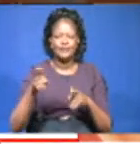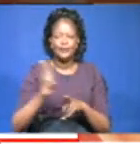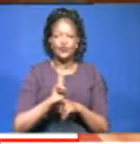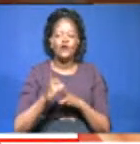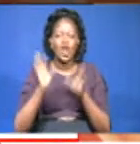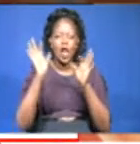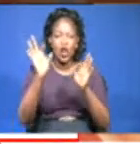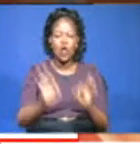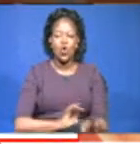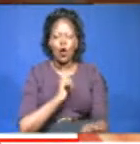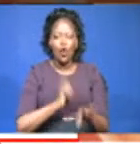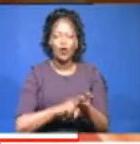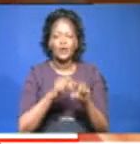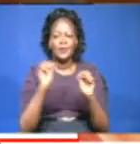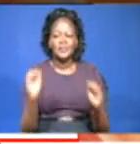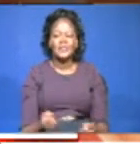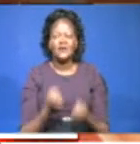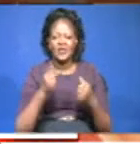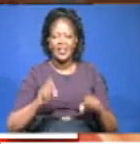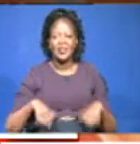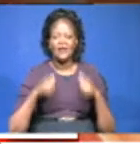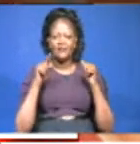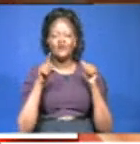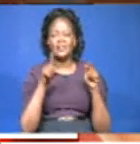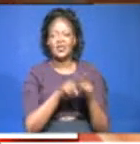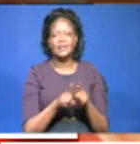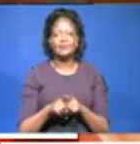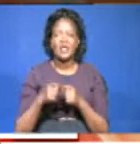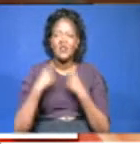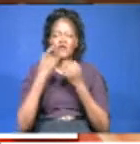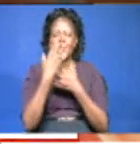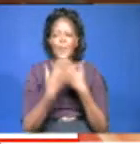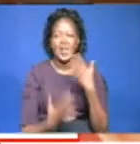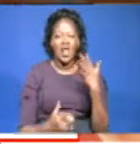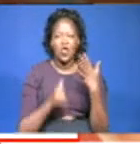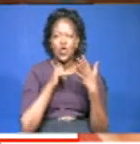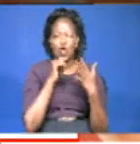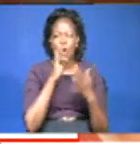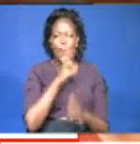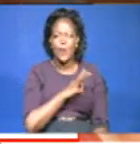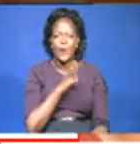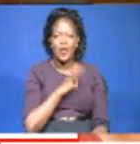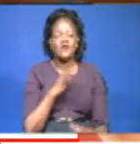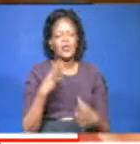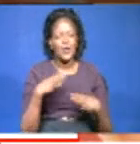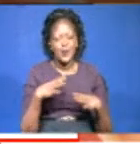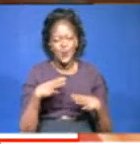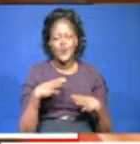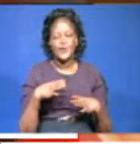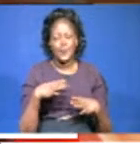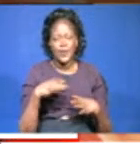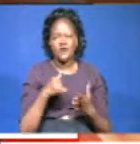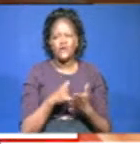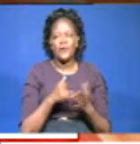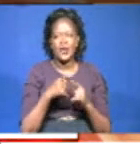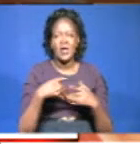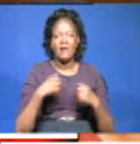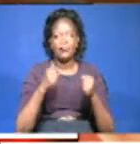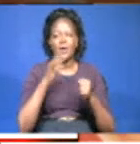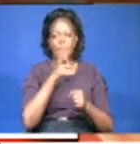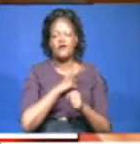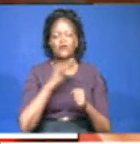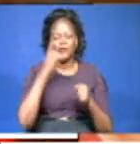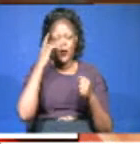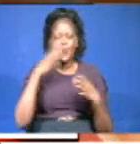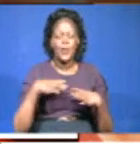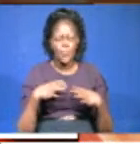years to save lives. It turns out that donating blood does not just benefit recipients, there are health benefits for donors too.